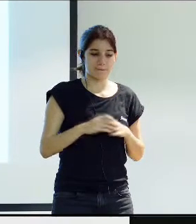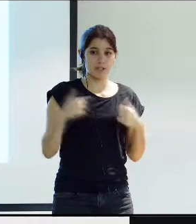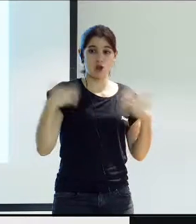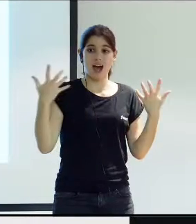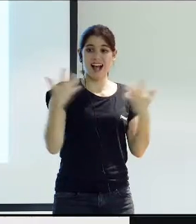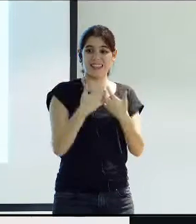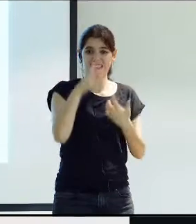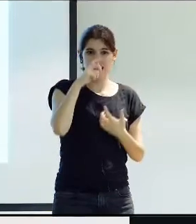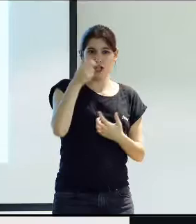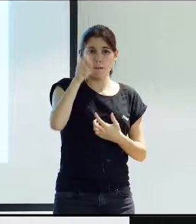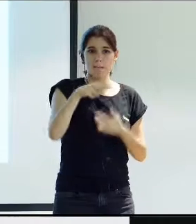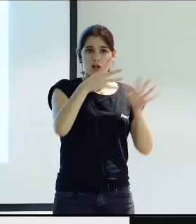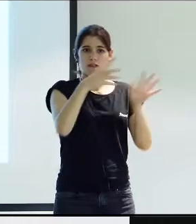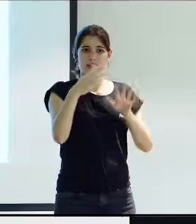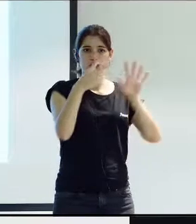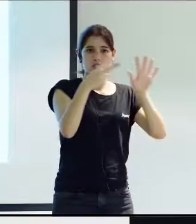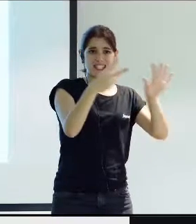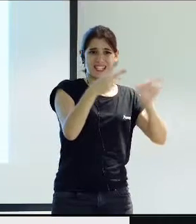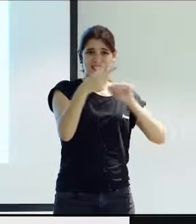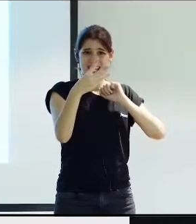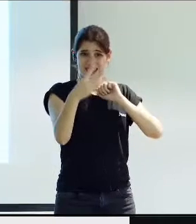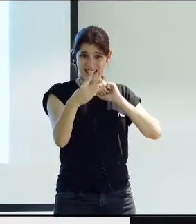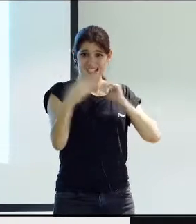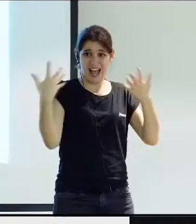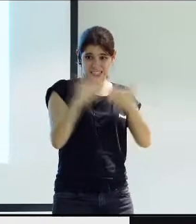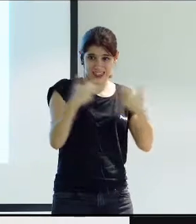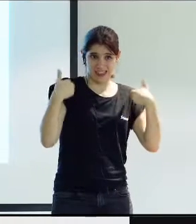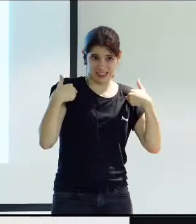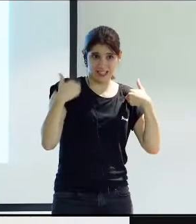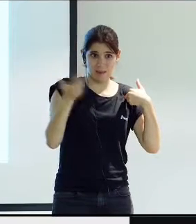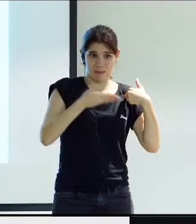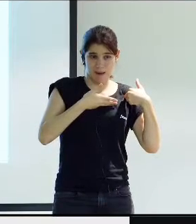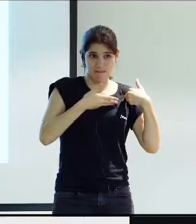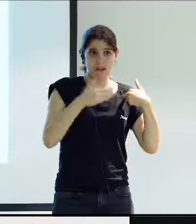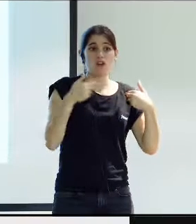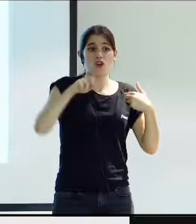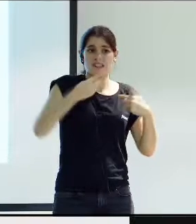been studying political science.